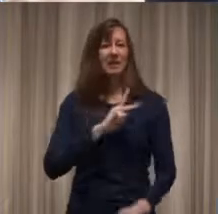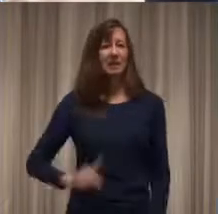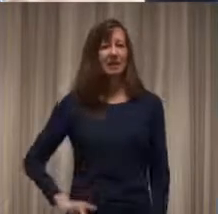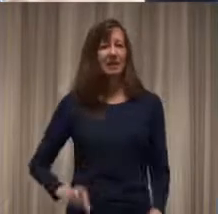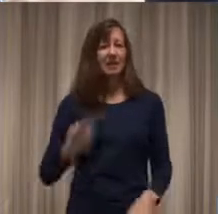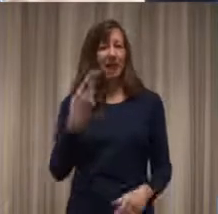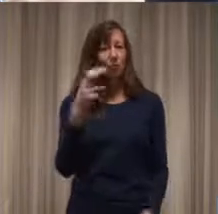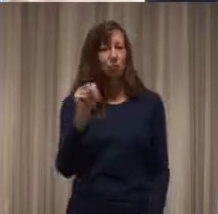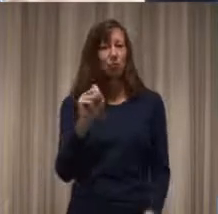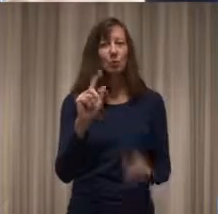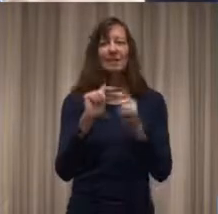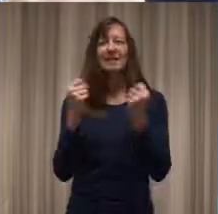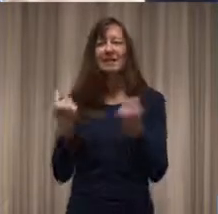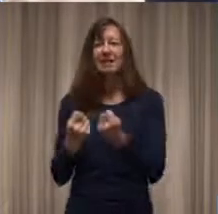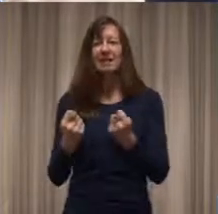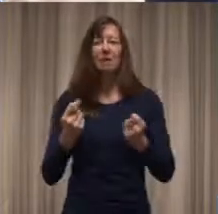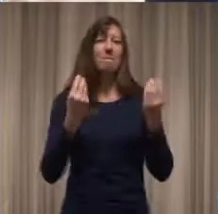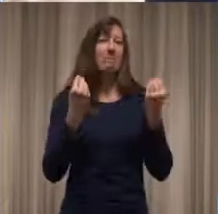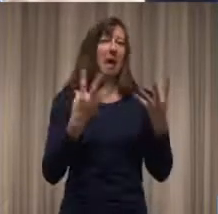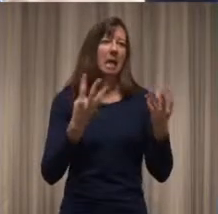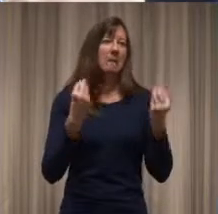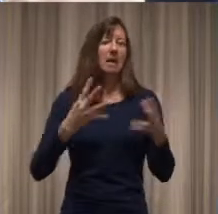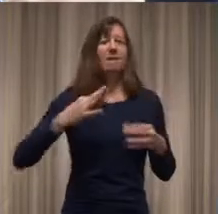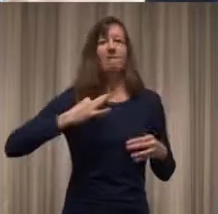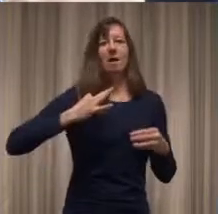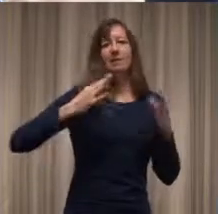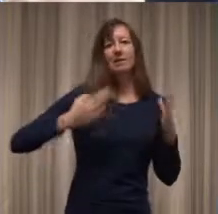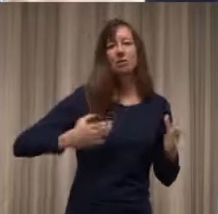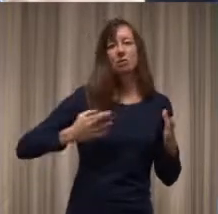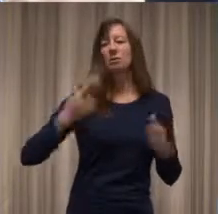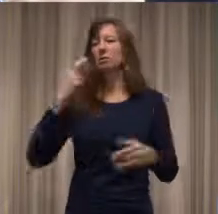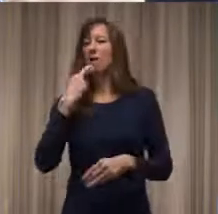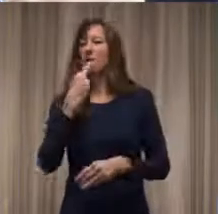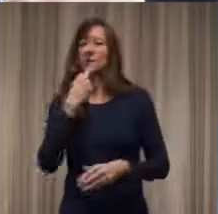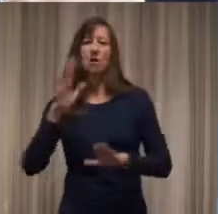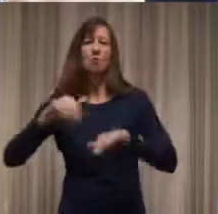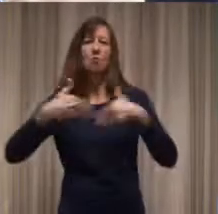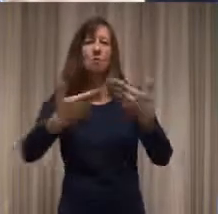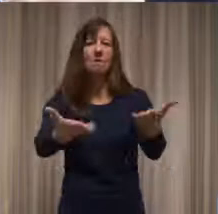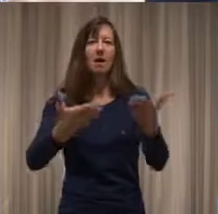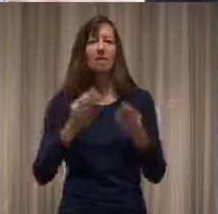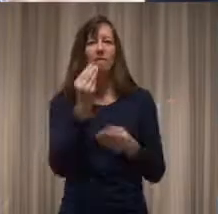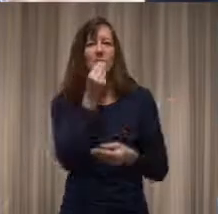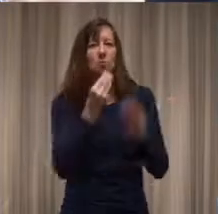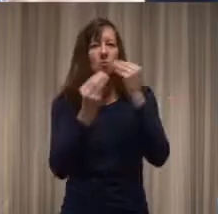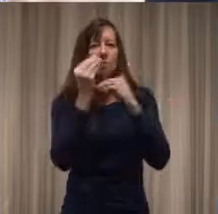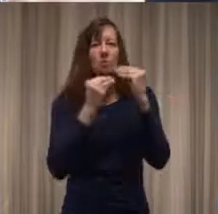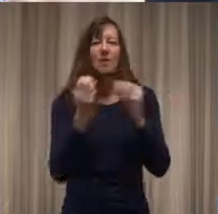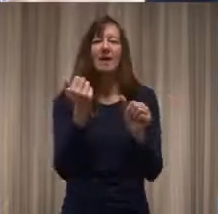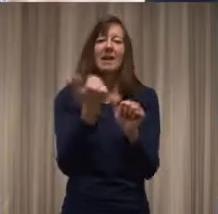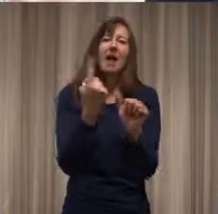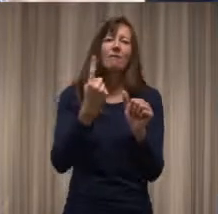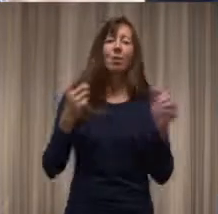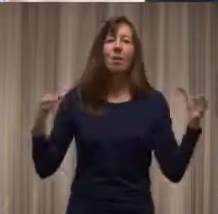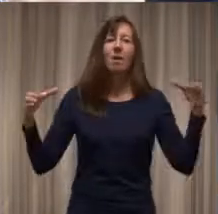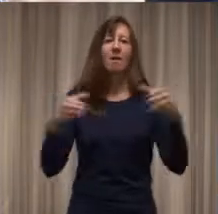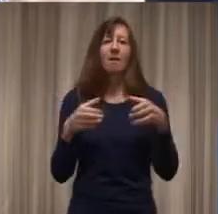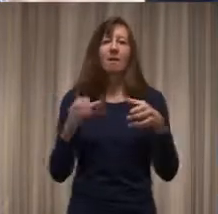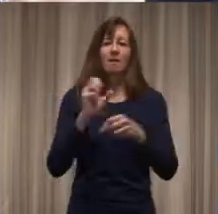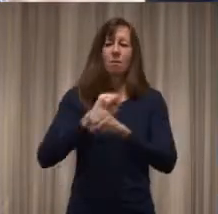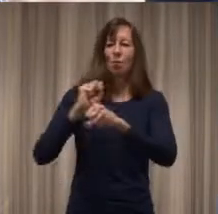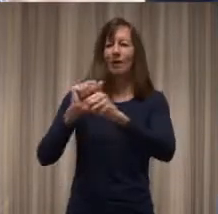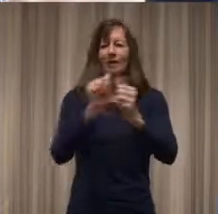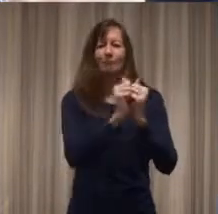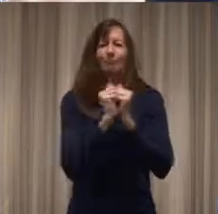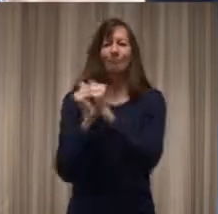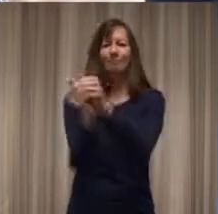of volunteers helping. We have restaurants providing food. We have everybody pulling together to make this site work, and I'm really, really